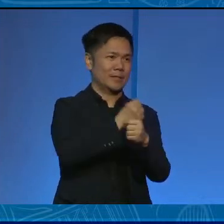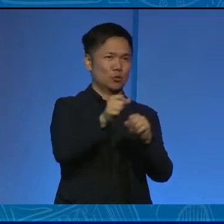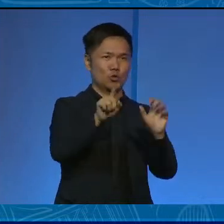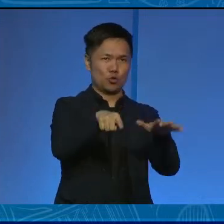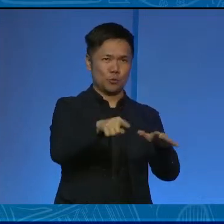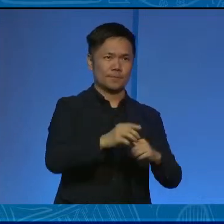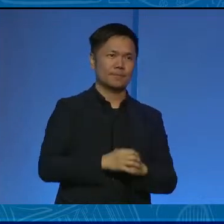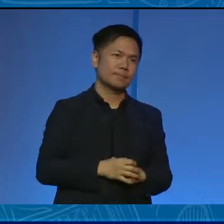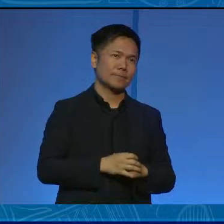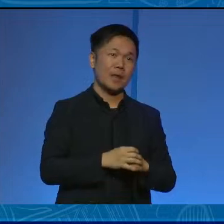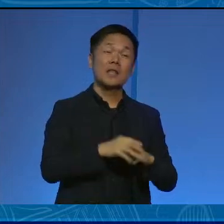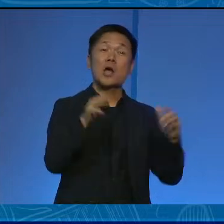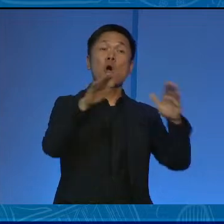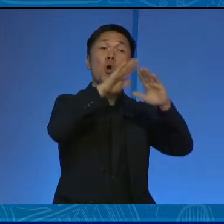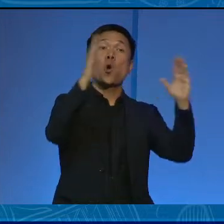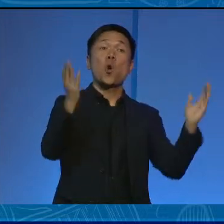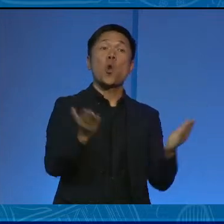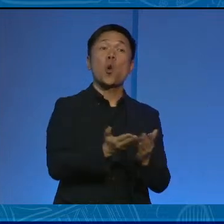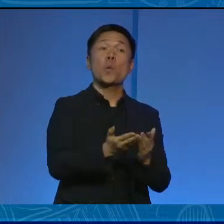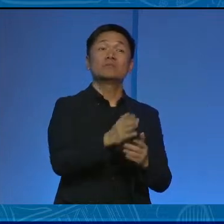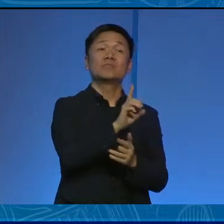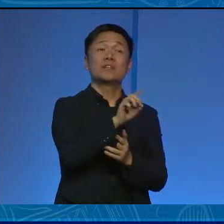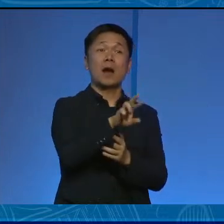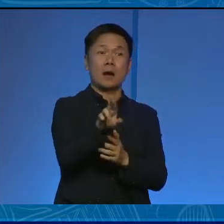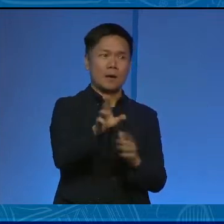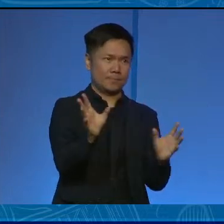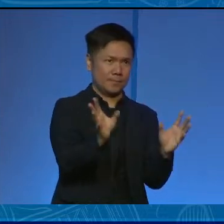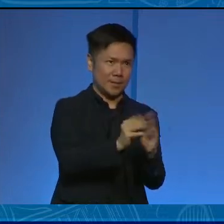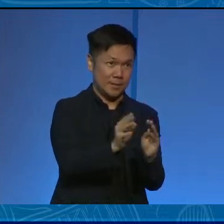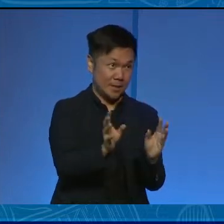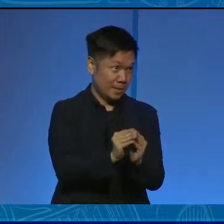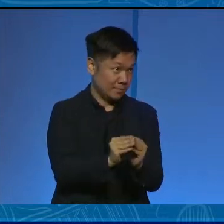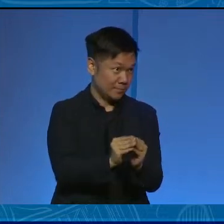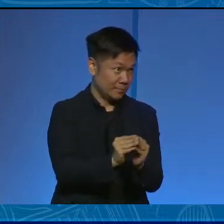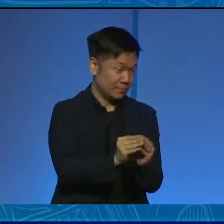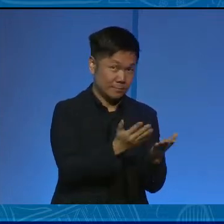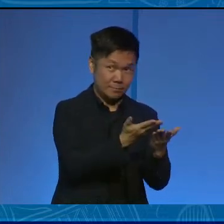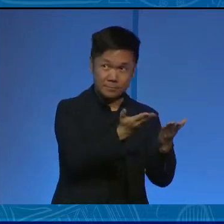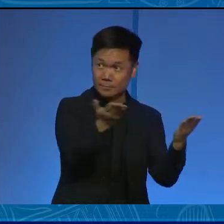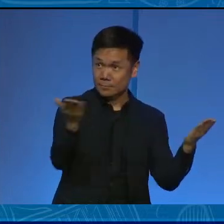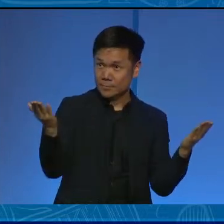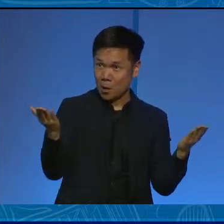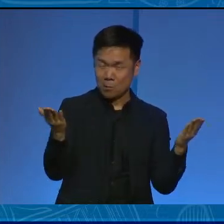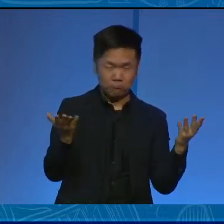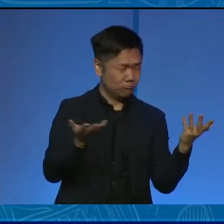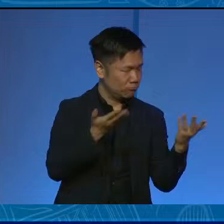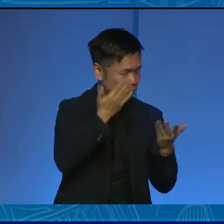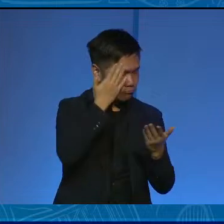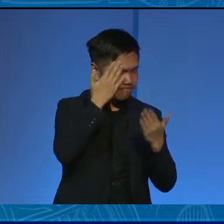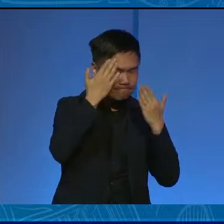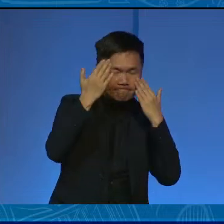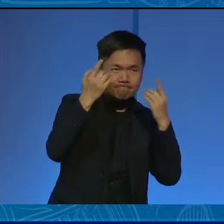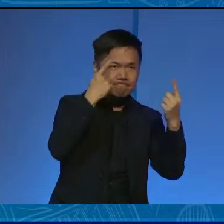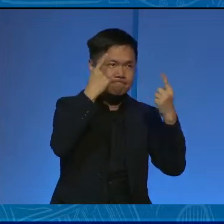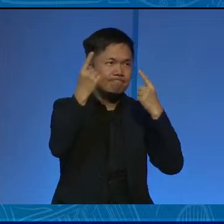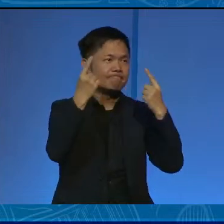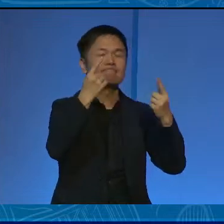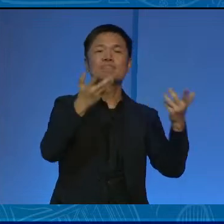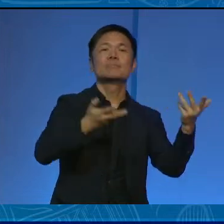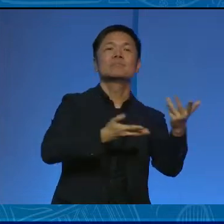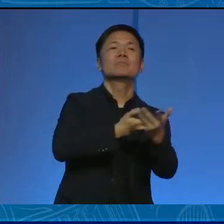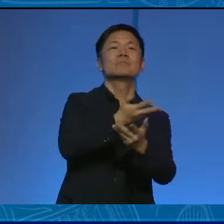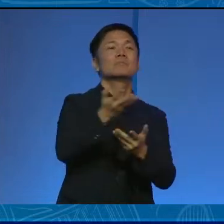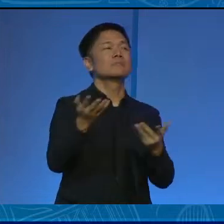Global Platform for Disaster Risk Reduction, stakeholders will get together to share knowledge and discuss the latest developments